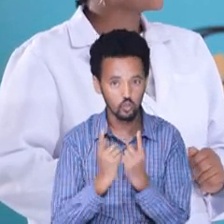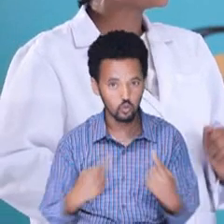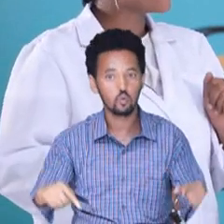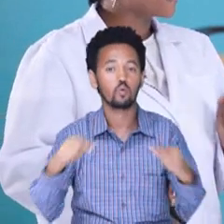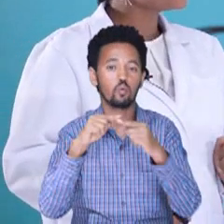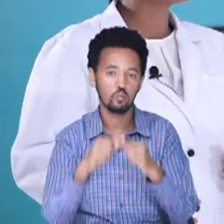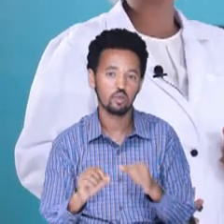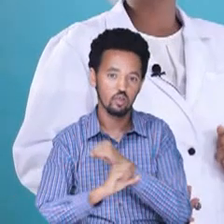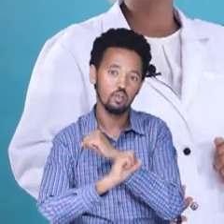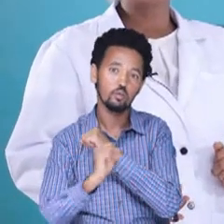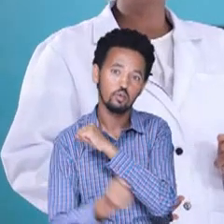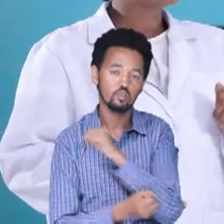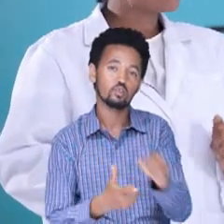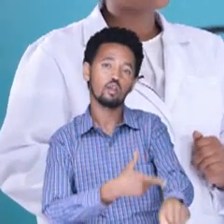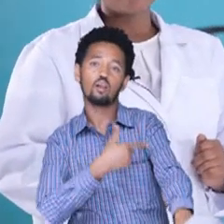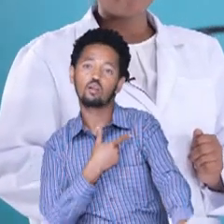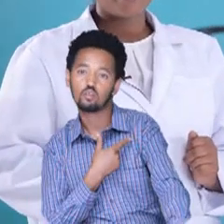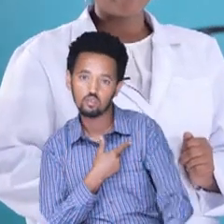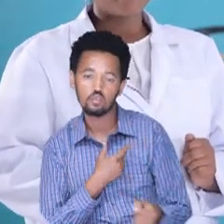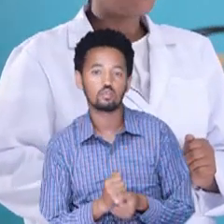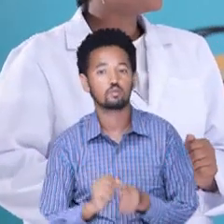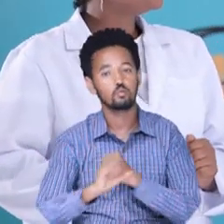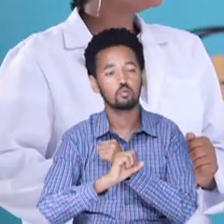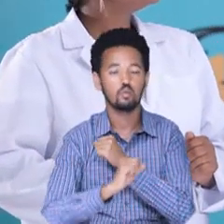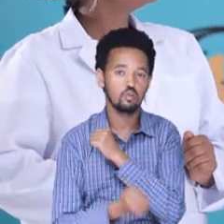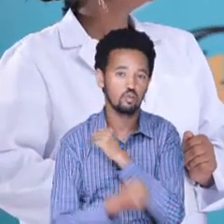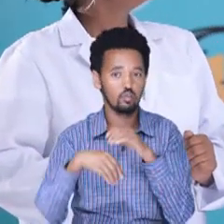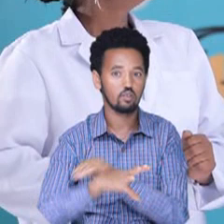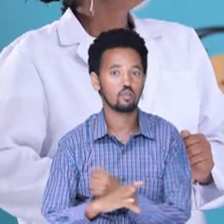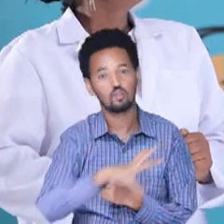Basin is the largest inland basin in Africa.